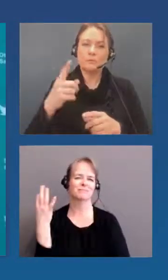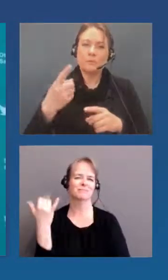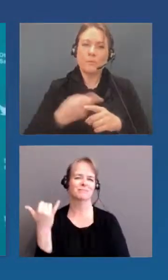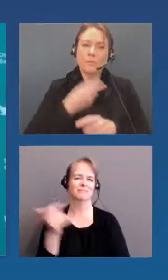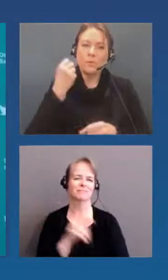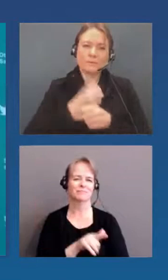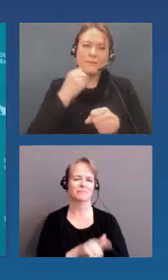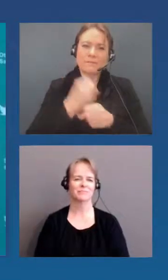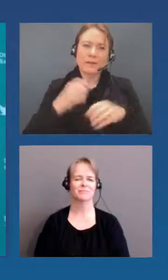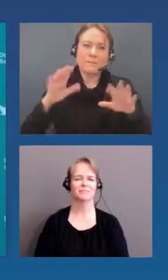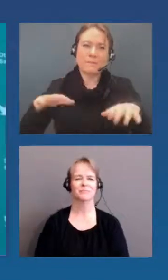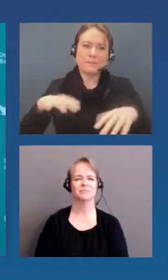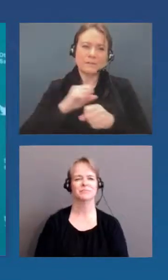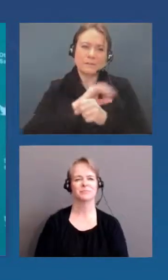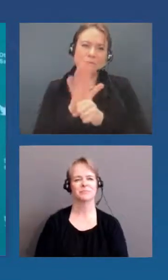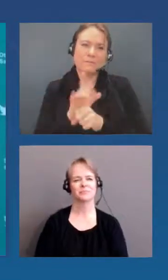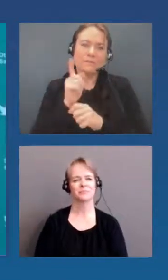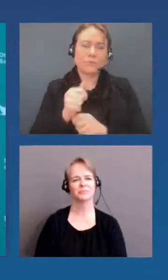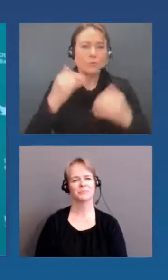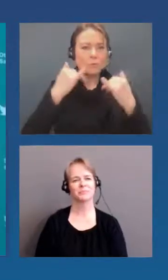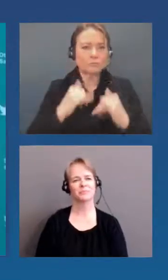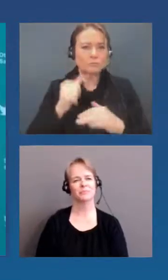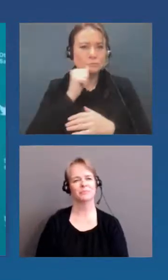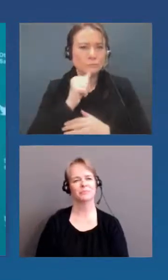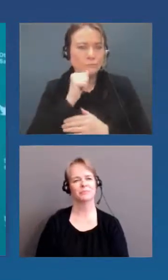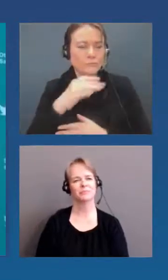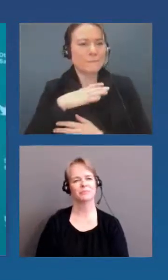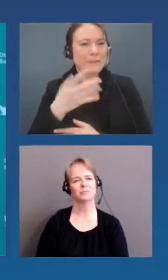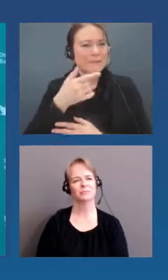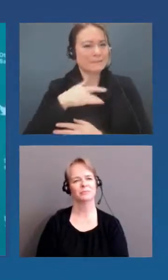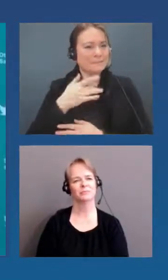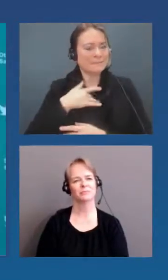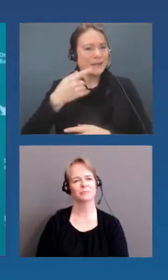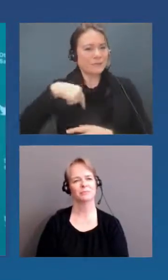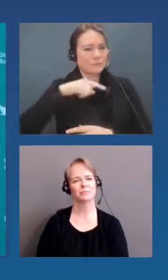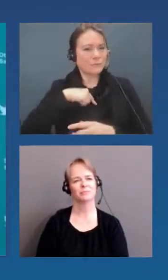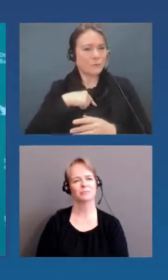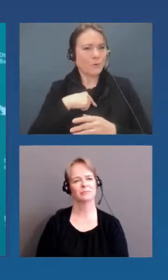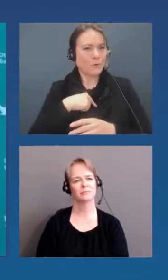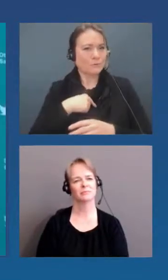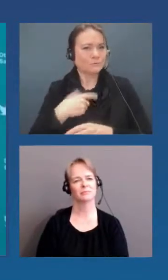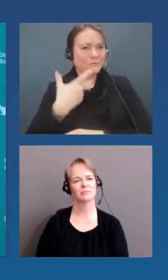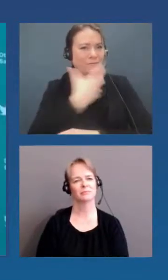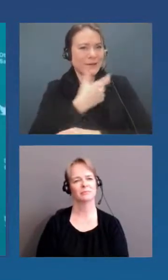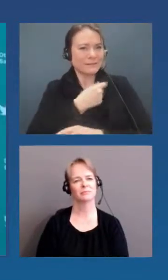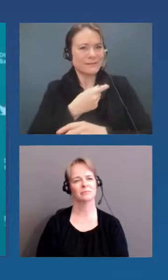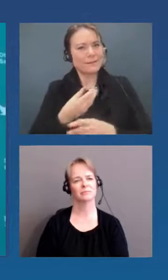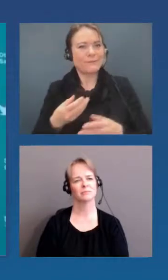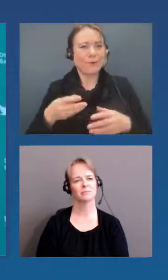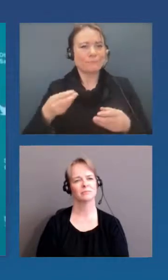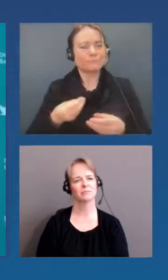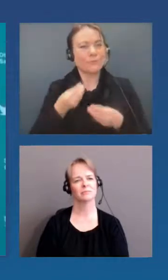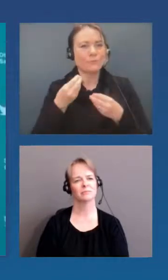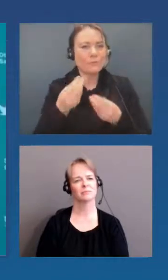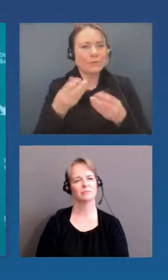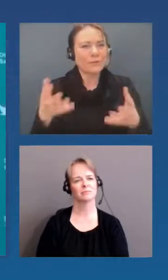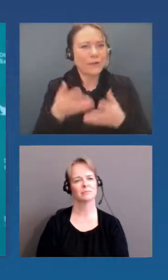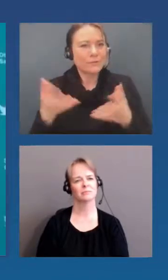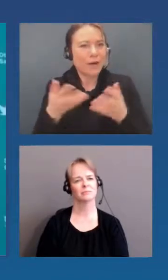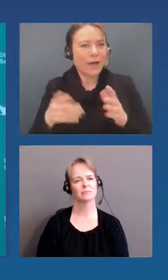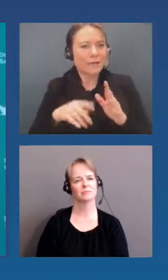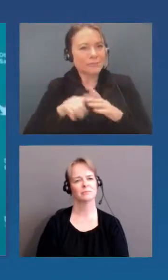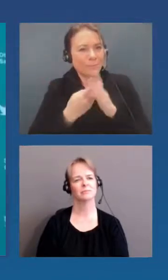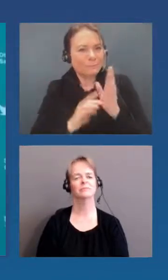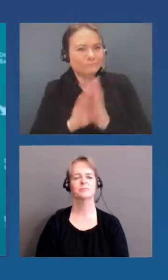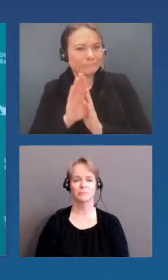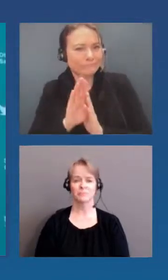à accomplir, nous avons pris un tournant avec le progrès réalisé avec les vaccins. And as Mr. DeMonte